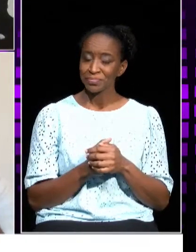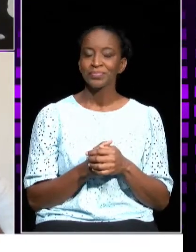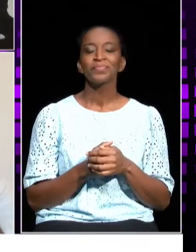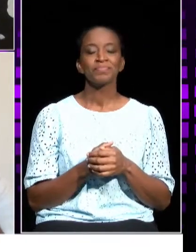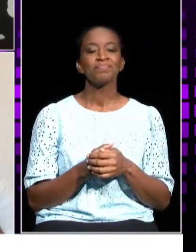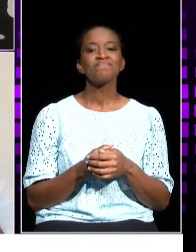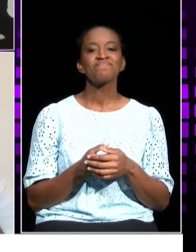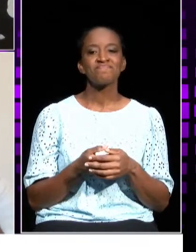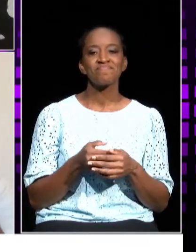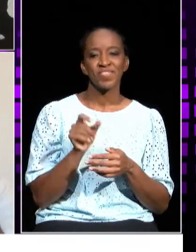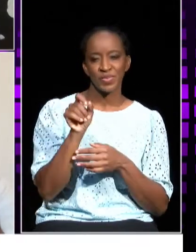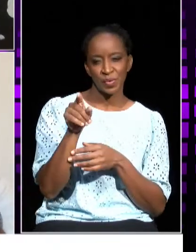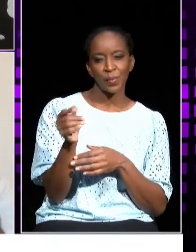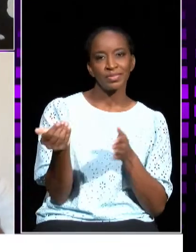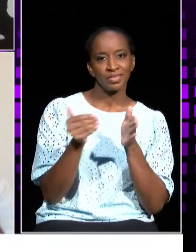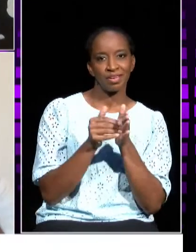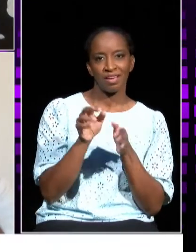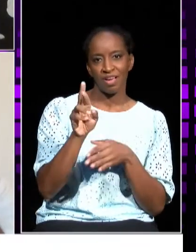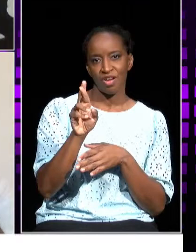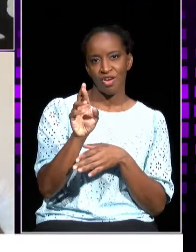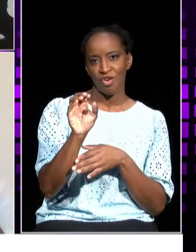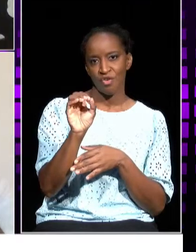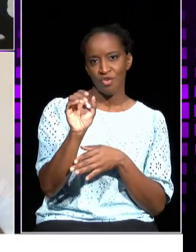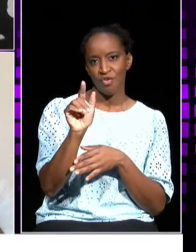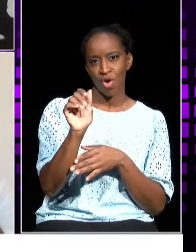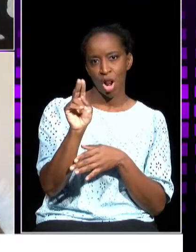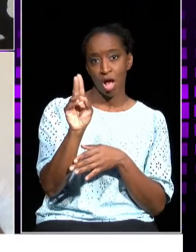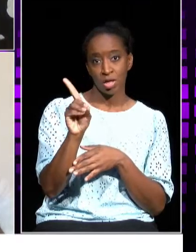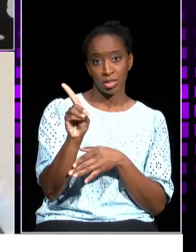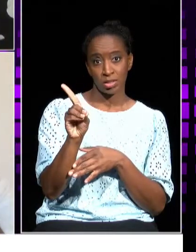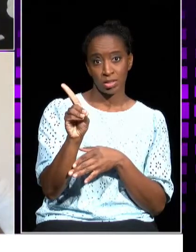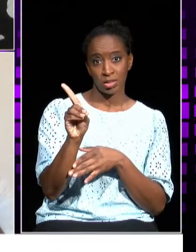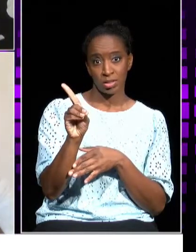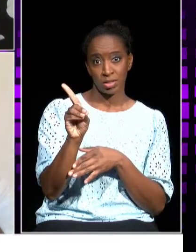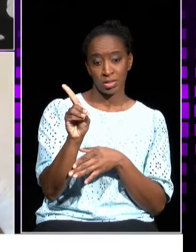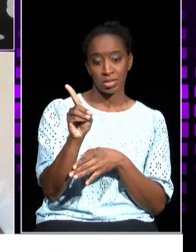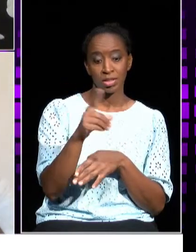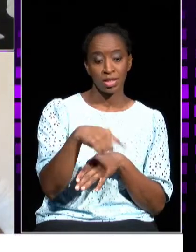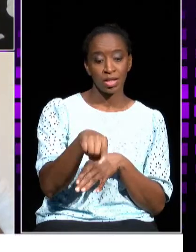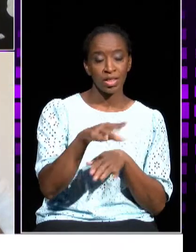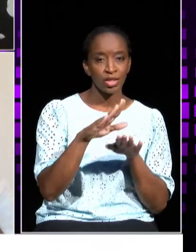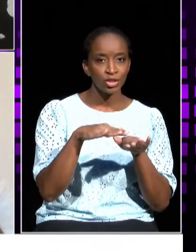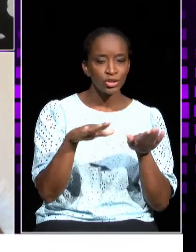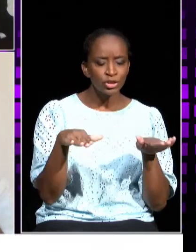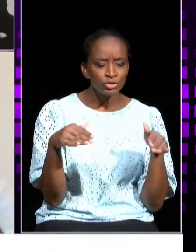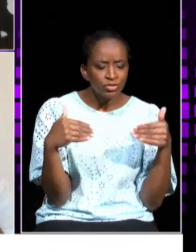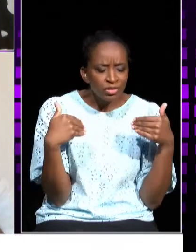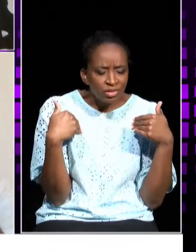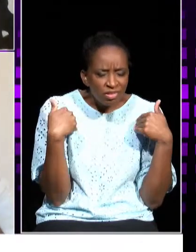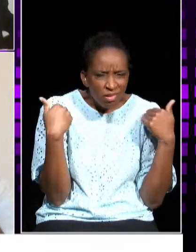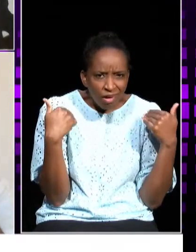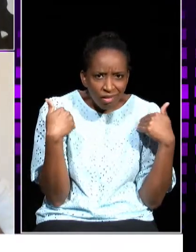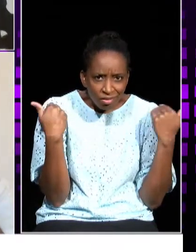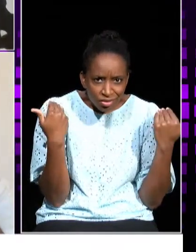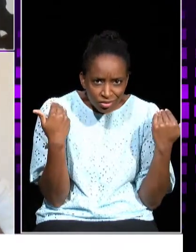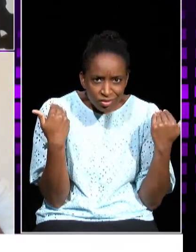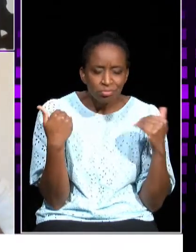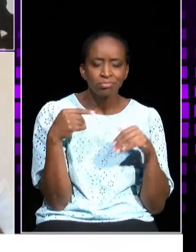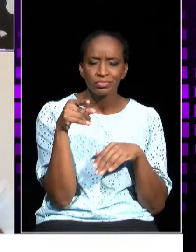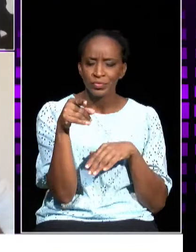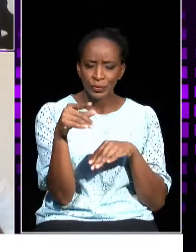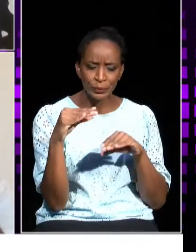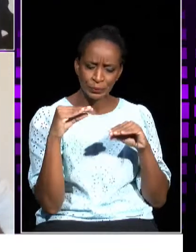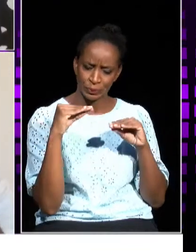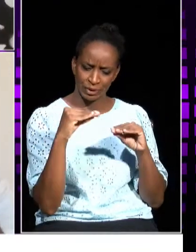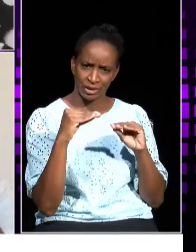what has your experience has been like in terms of dealing with children at those tender stages and the psychology of children at those tender stages.